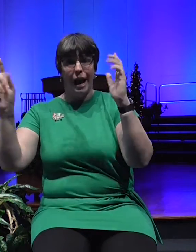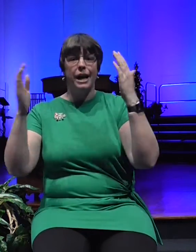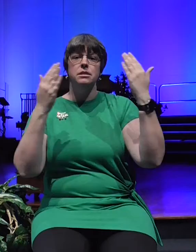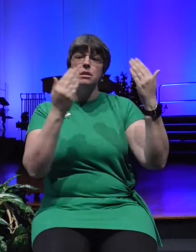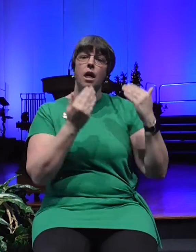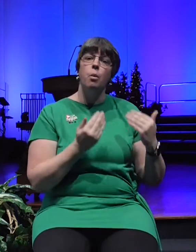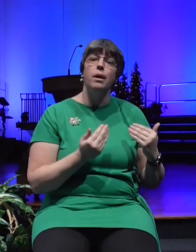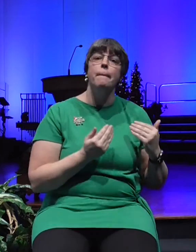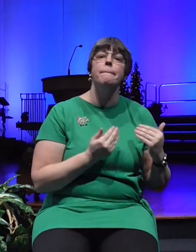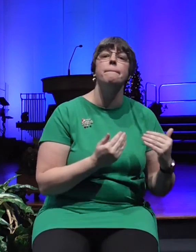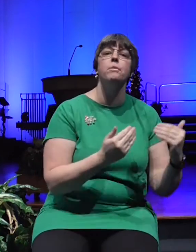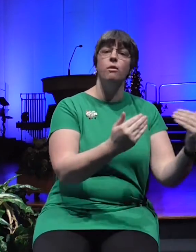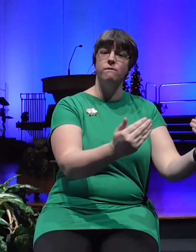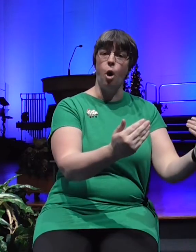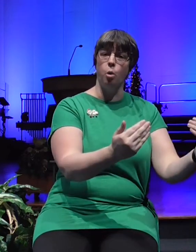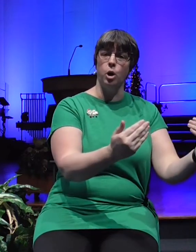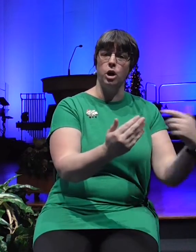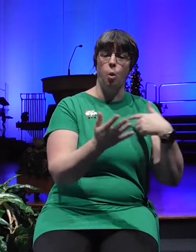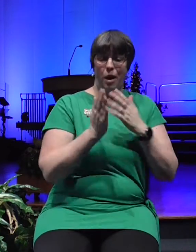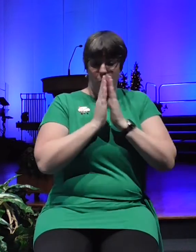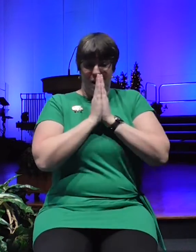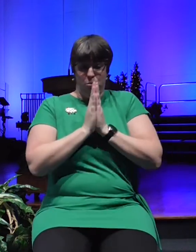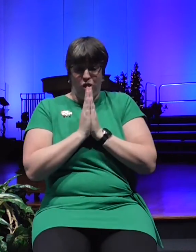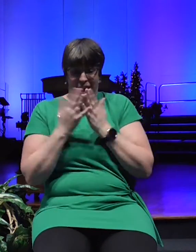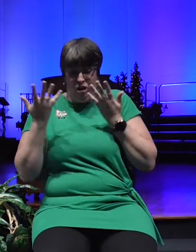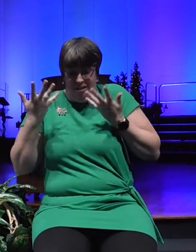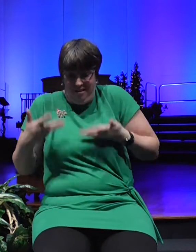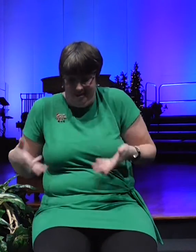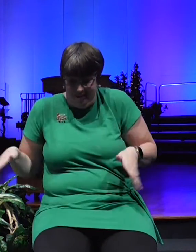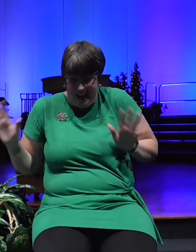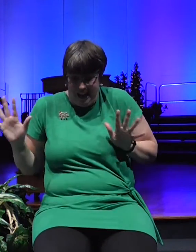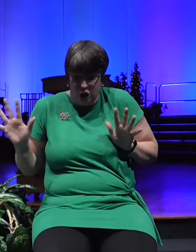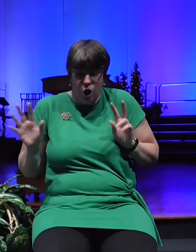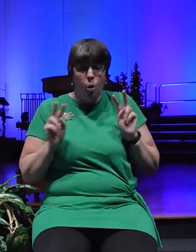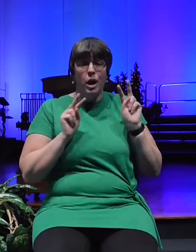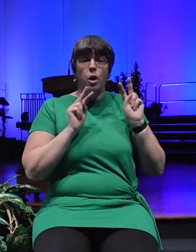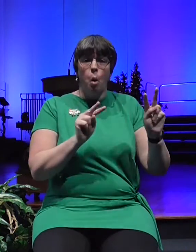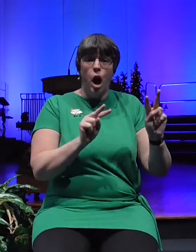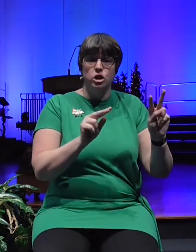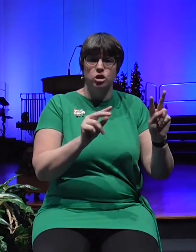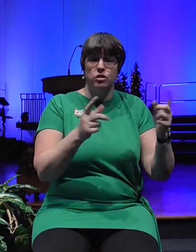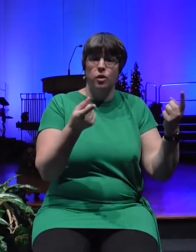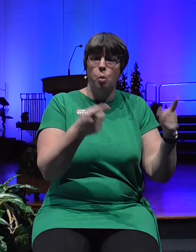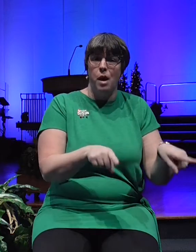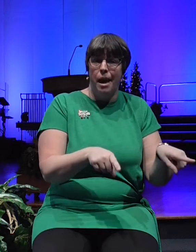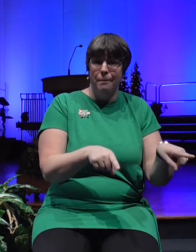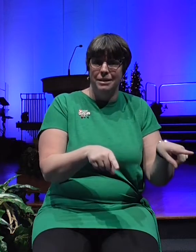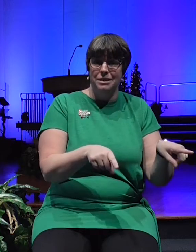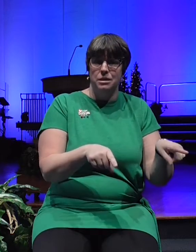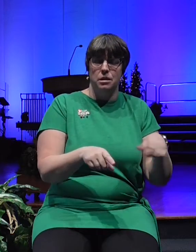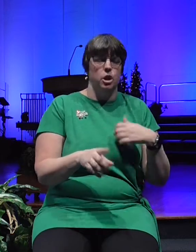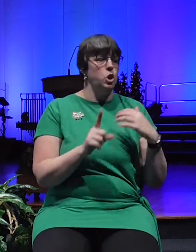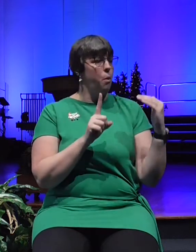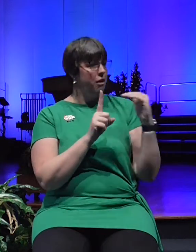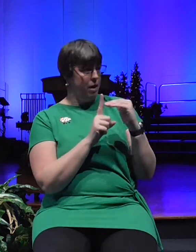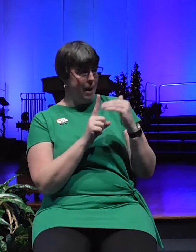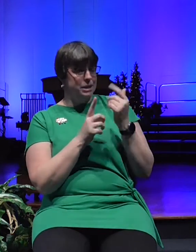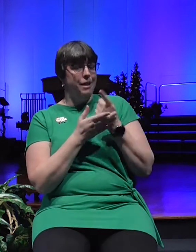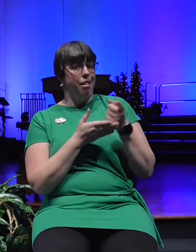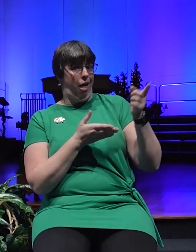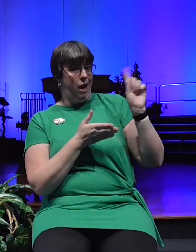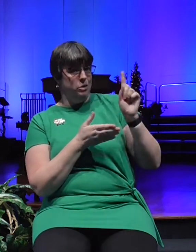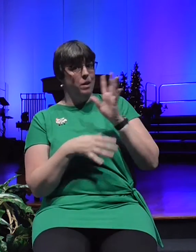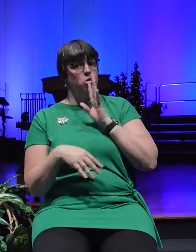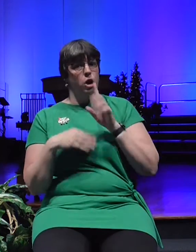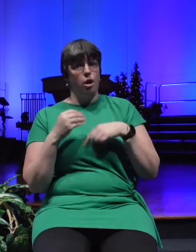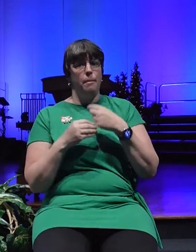forward after we've prayed, to watch what happens. This reminds me of last week I talked a little bit about